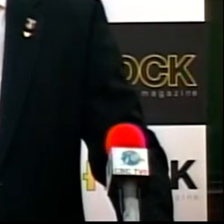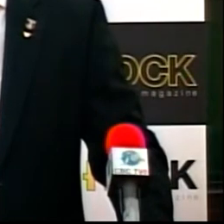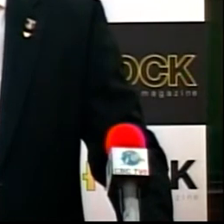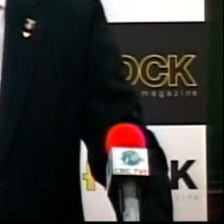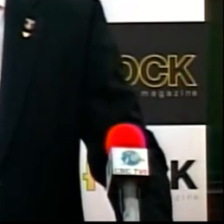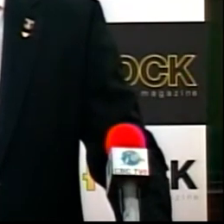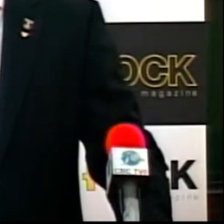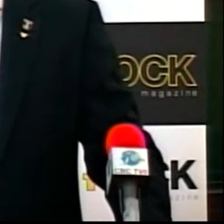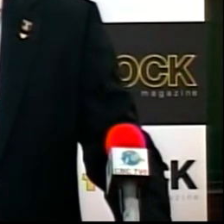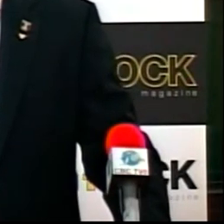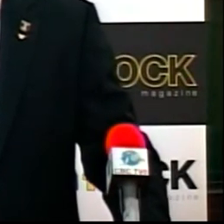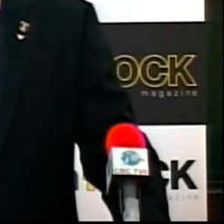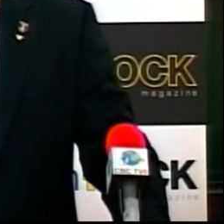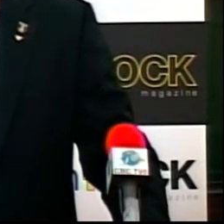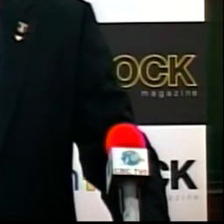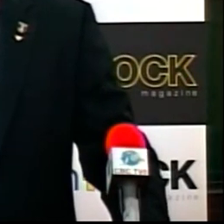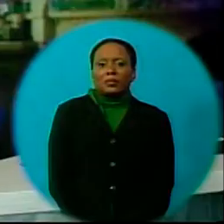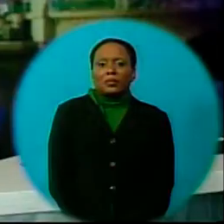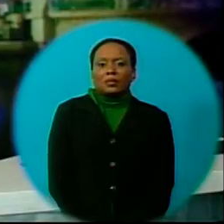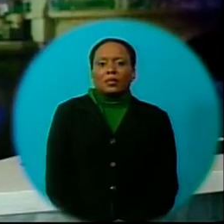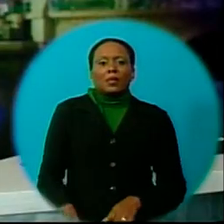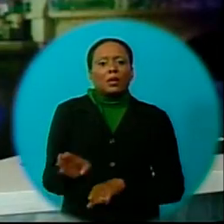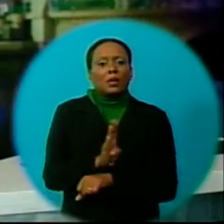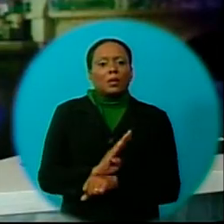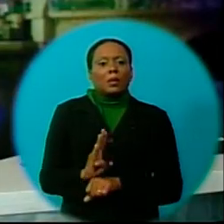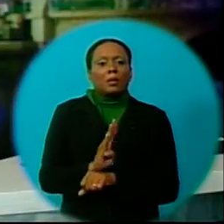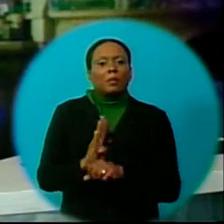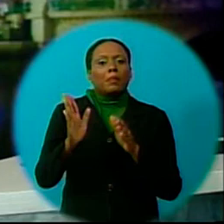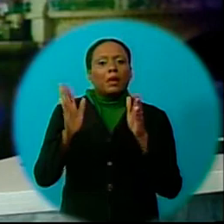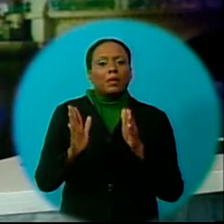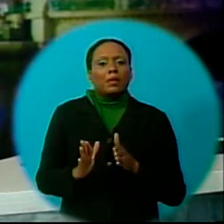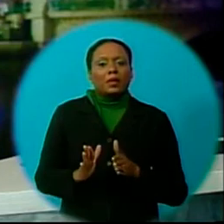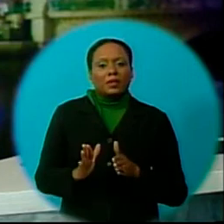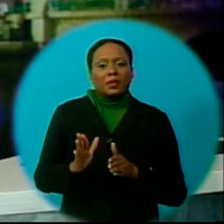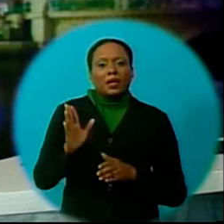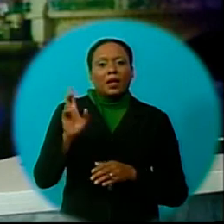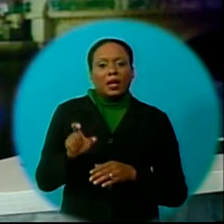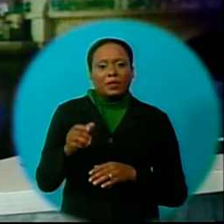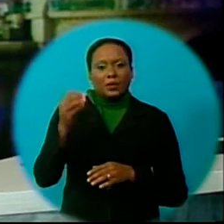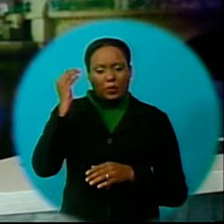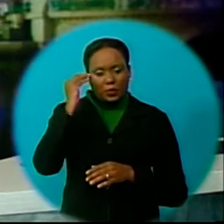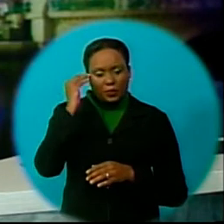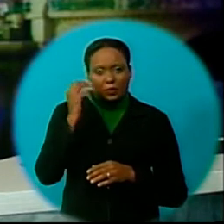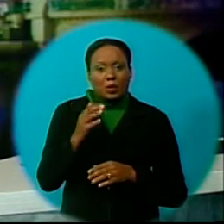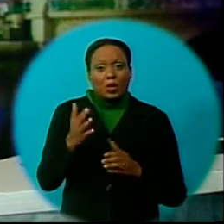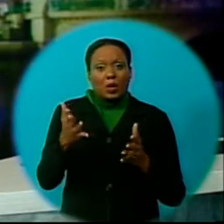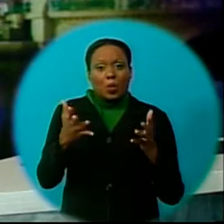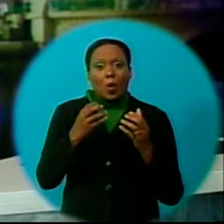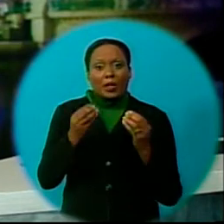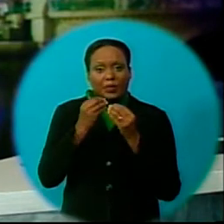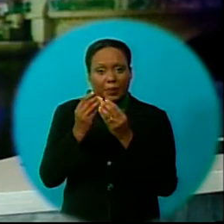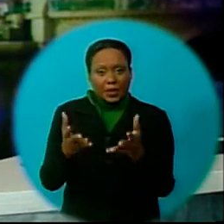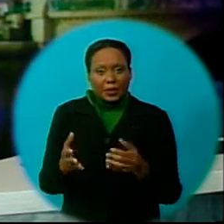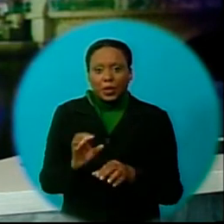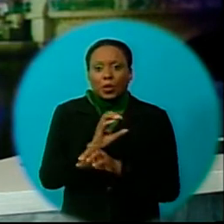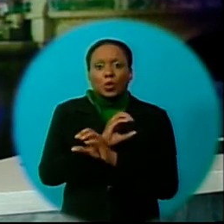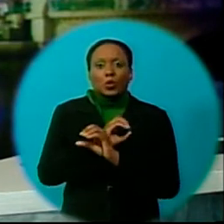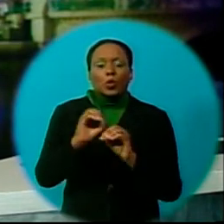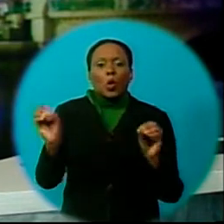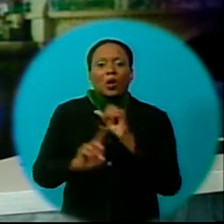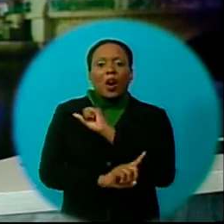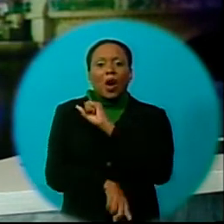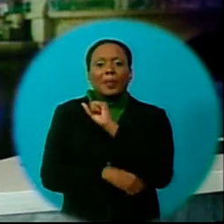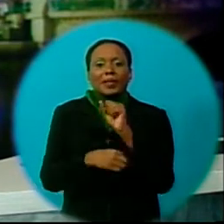as they continue to build their business. Barbadians are being advised that there will be no garbage